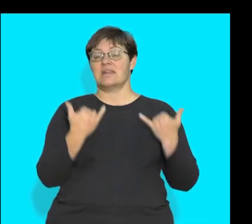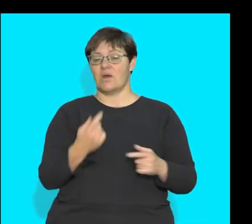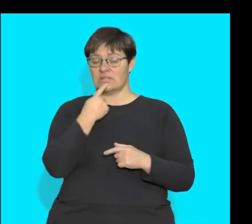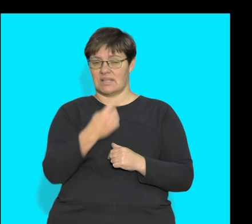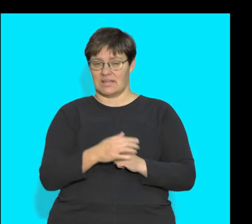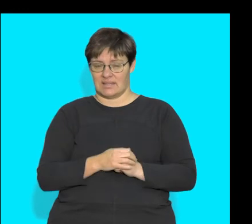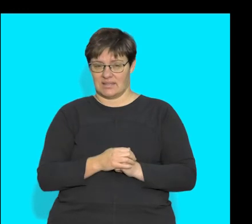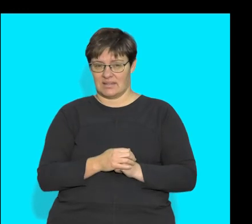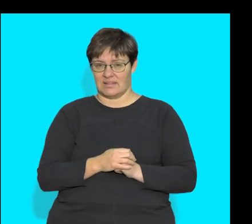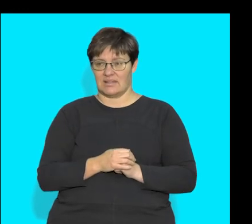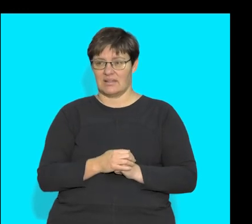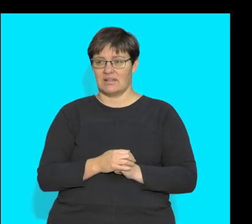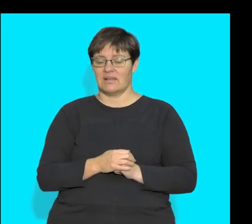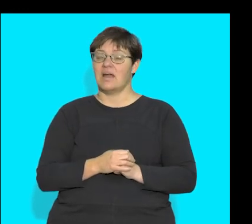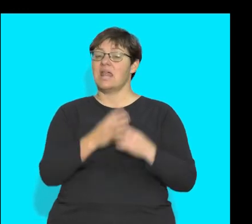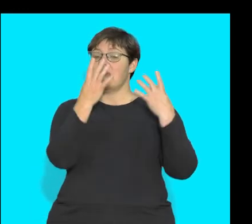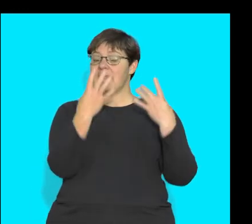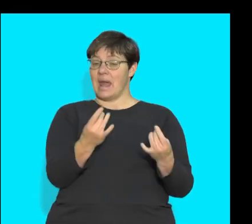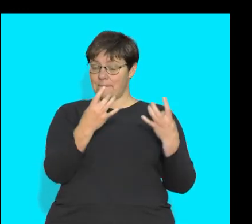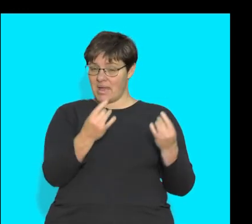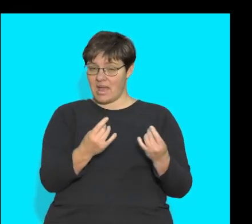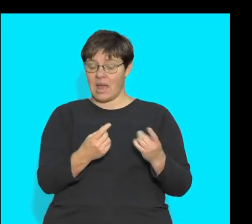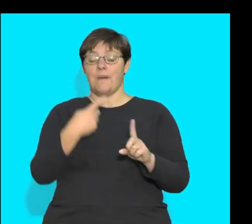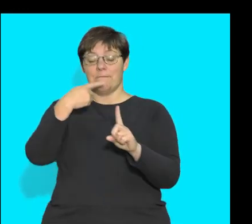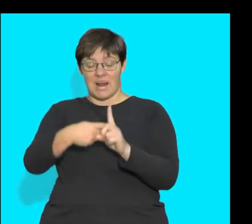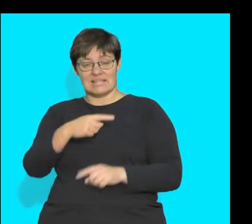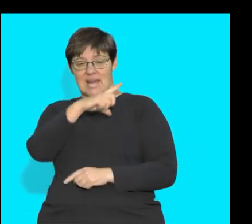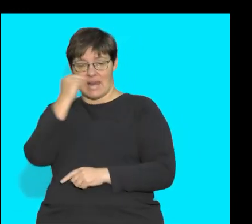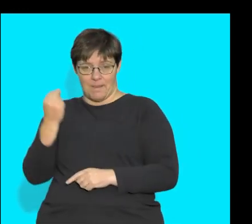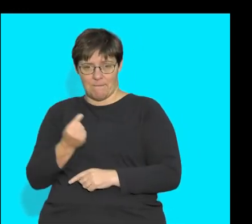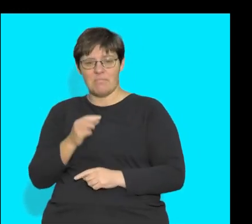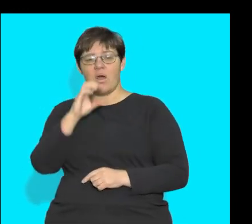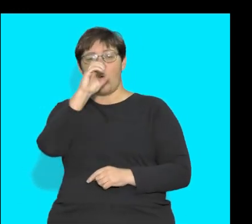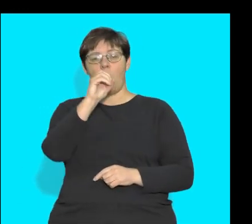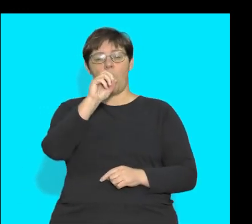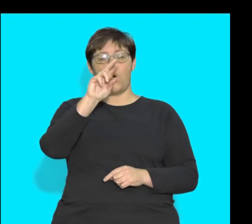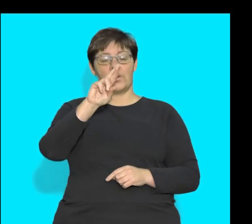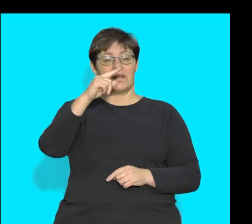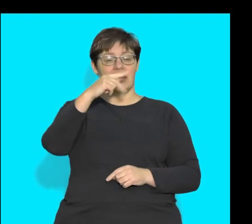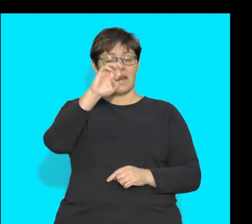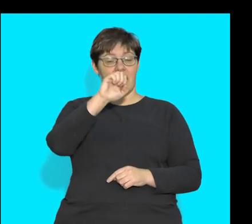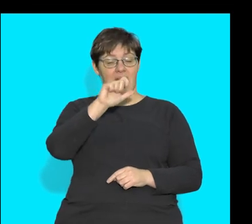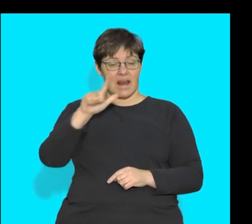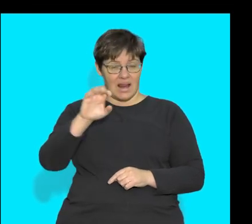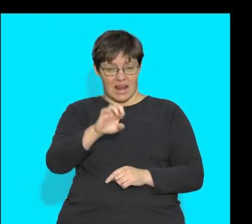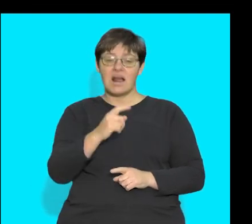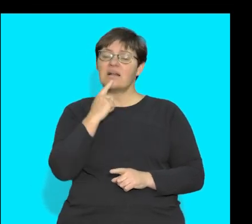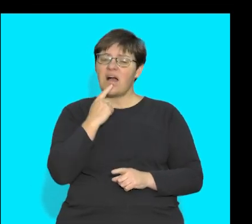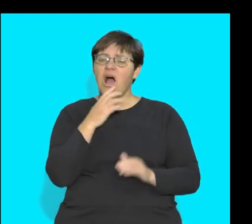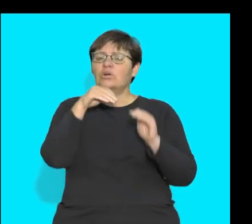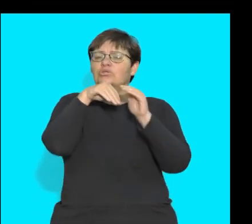it says, give the number and name of the organelle which serves as